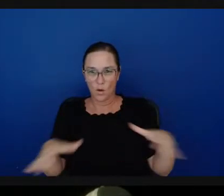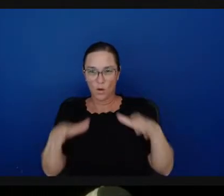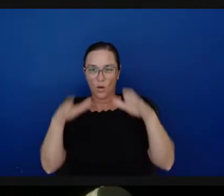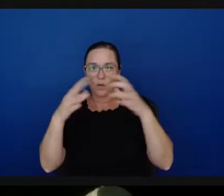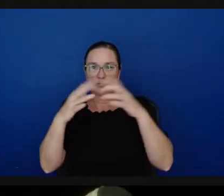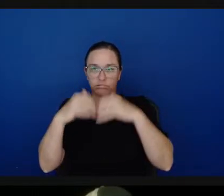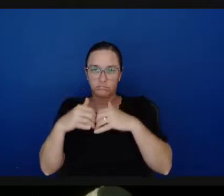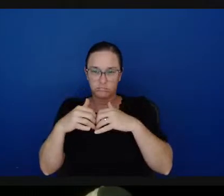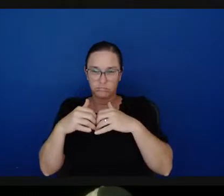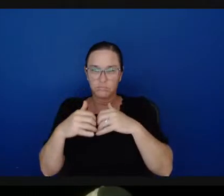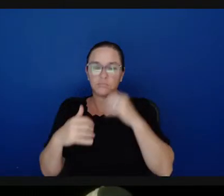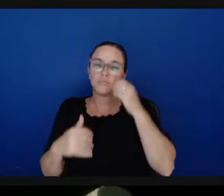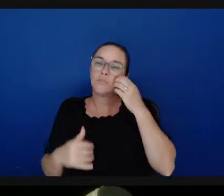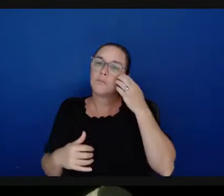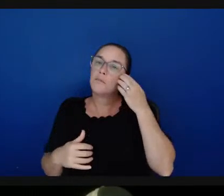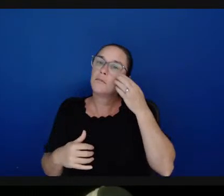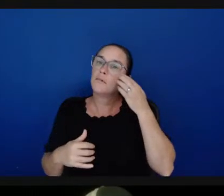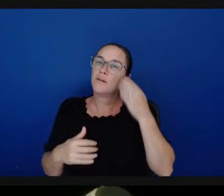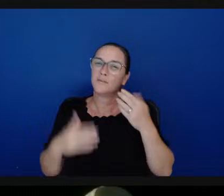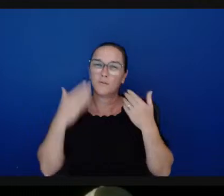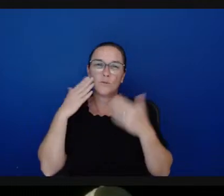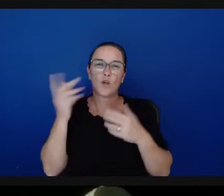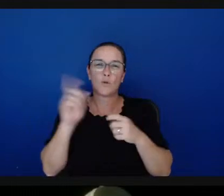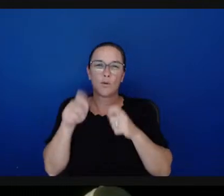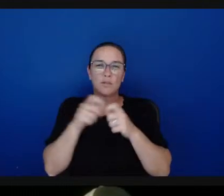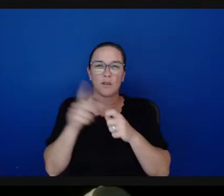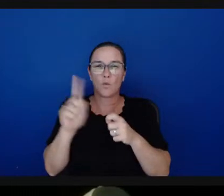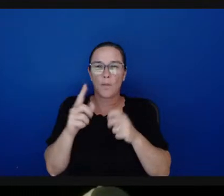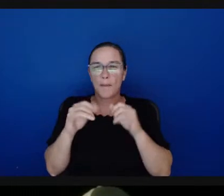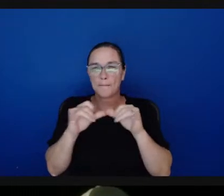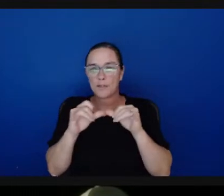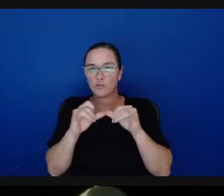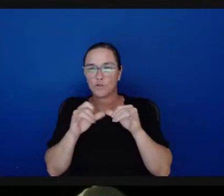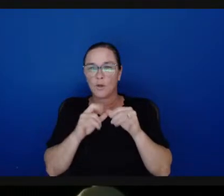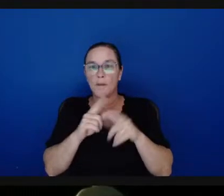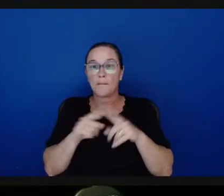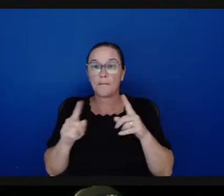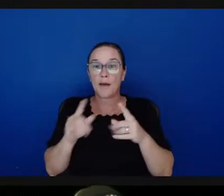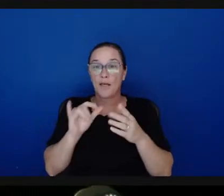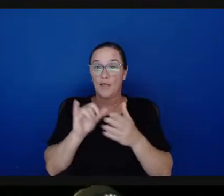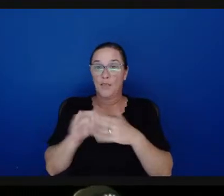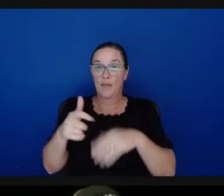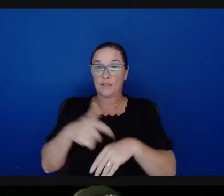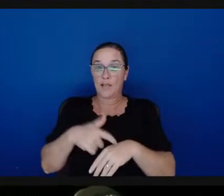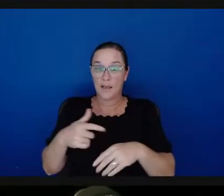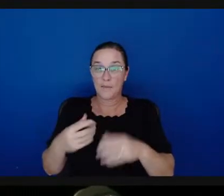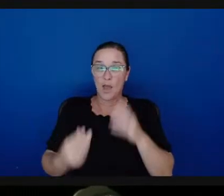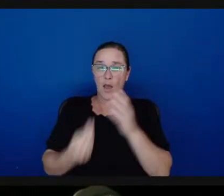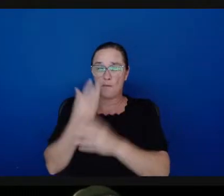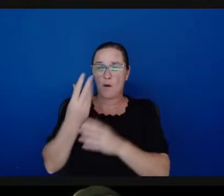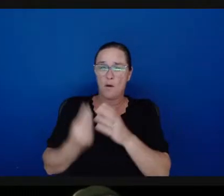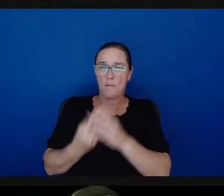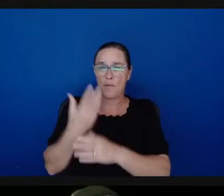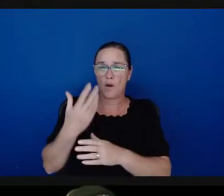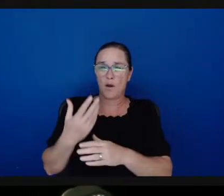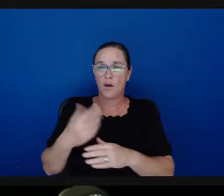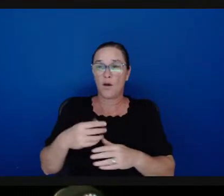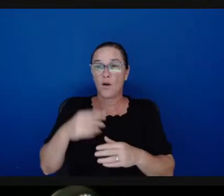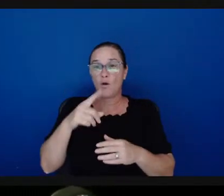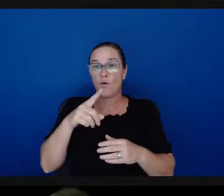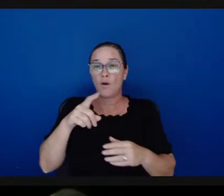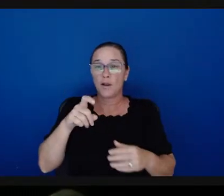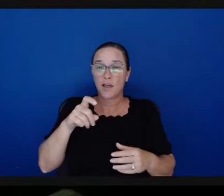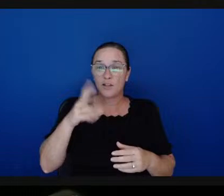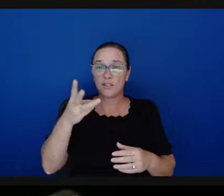you measuring? But you can see that the fountains at that point in time consistently 165 and 130 feet tall right up